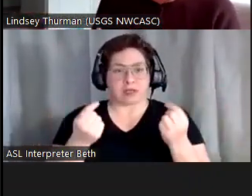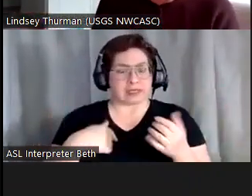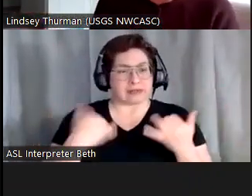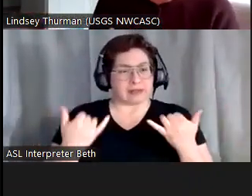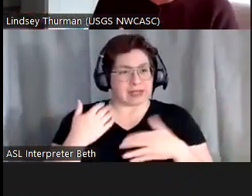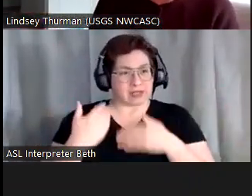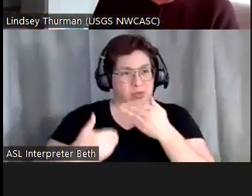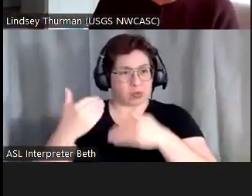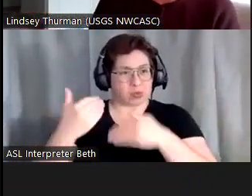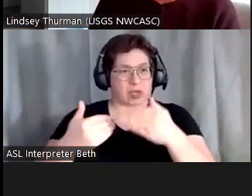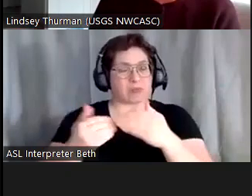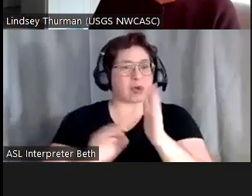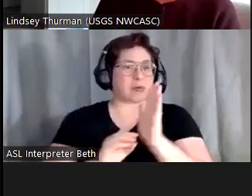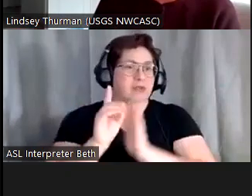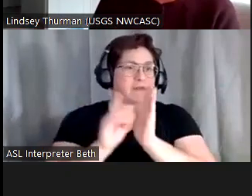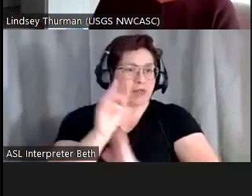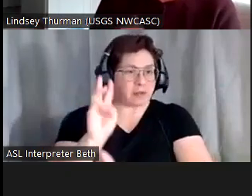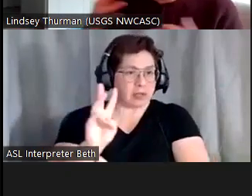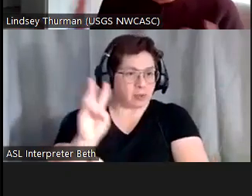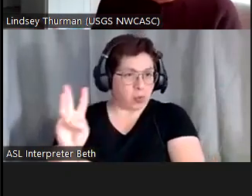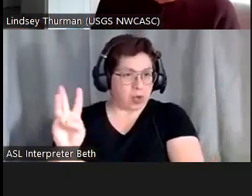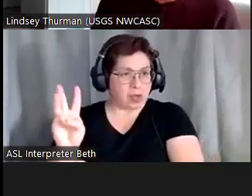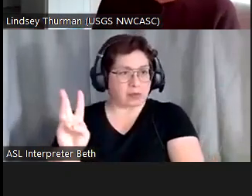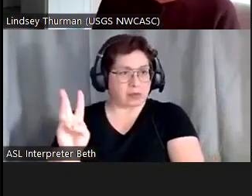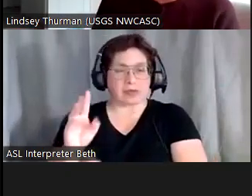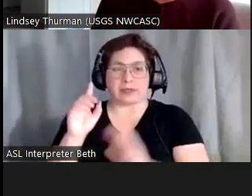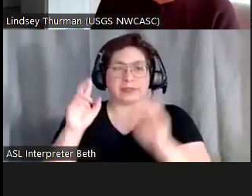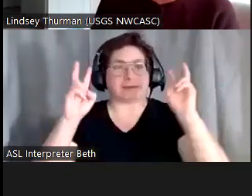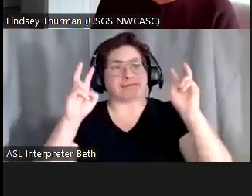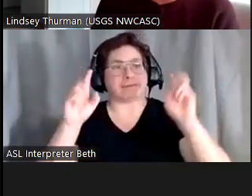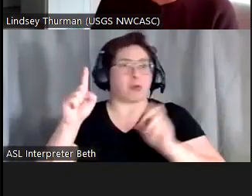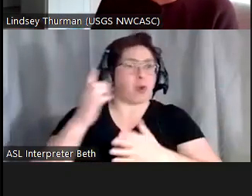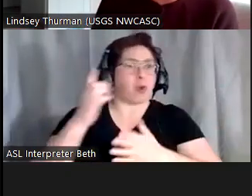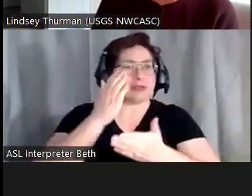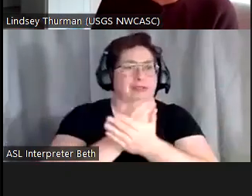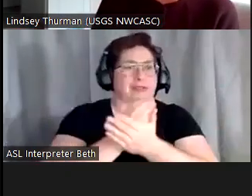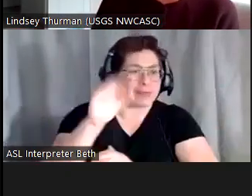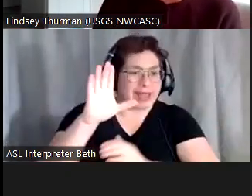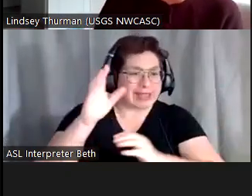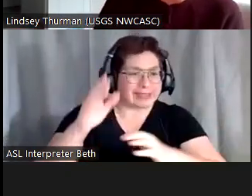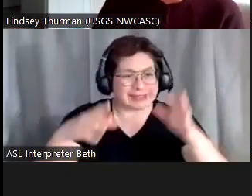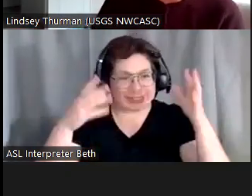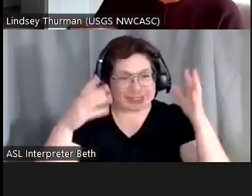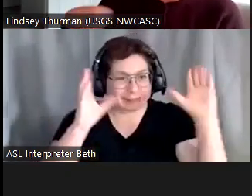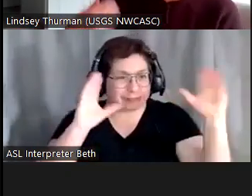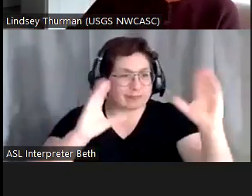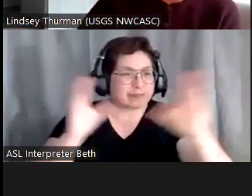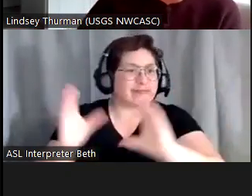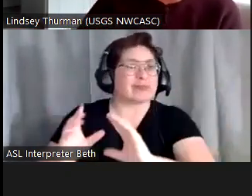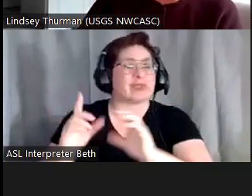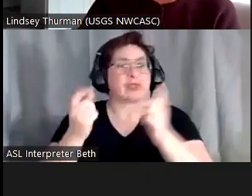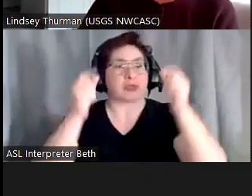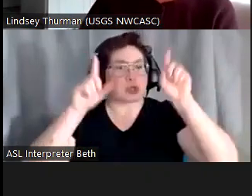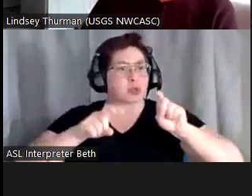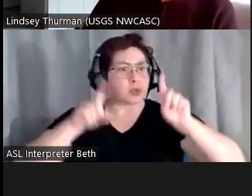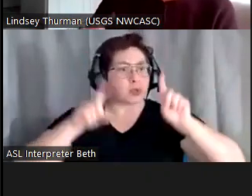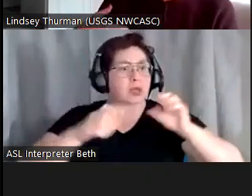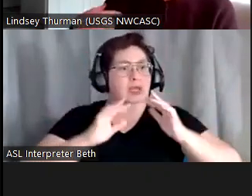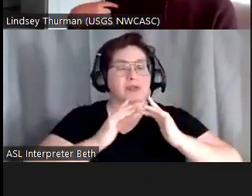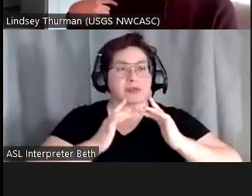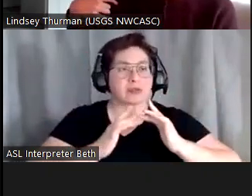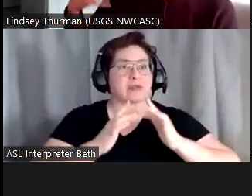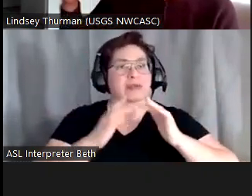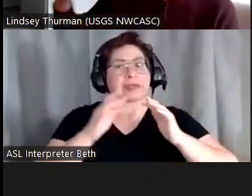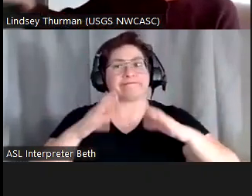of developing a website that will be a one-stop AC shop for doing these assessments online, walking through our adaptation